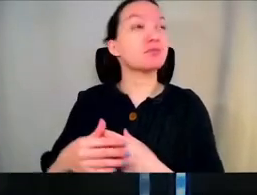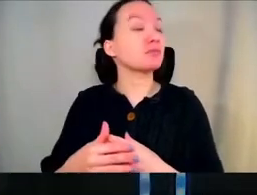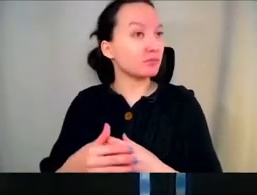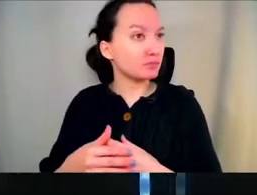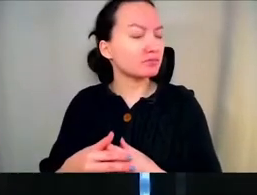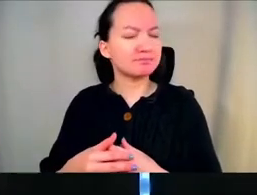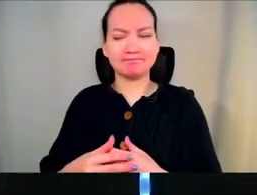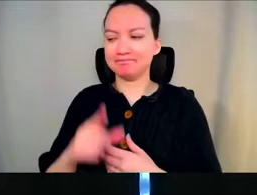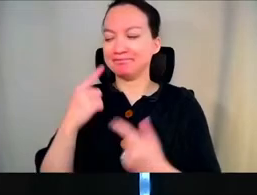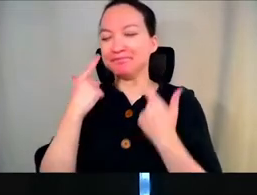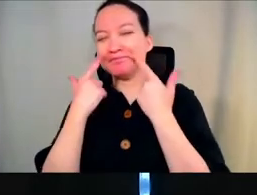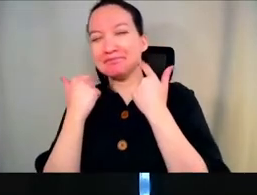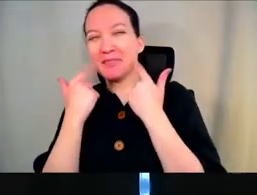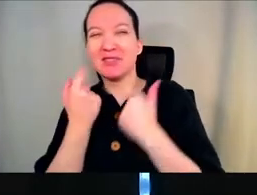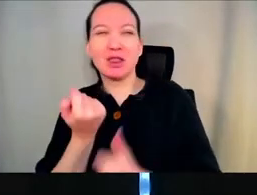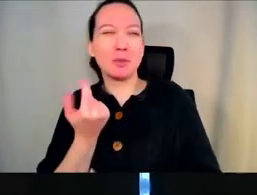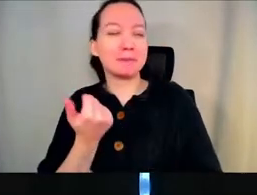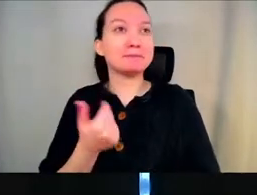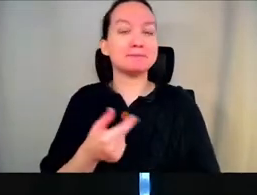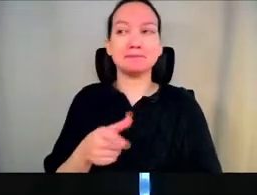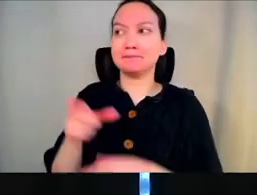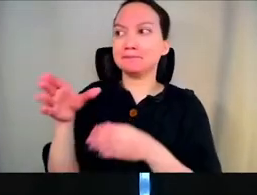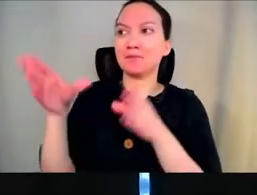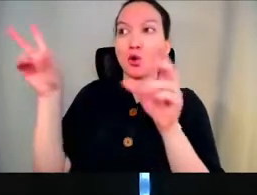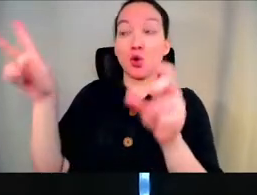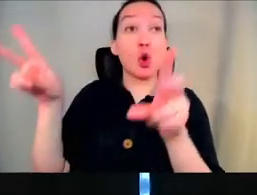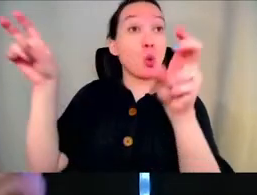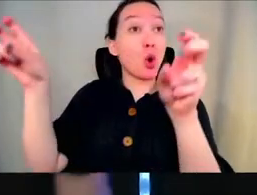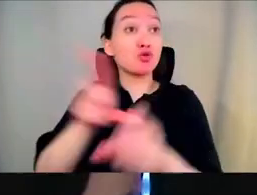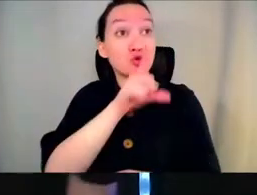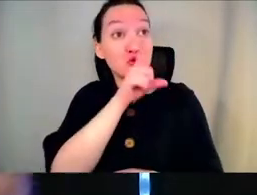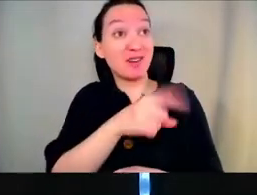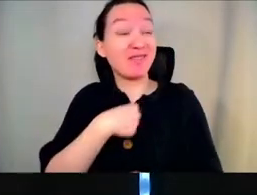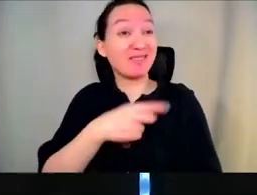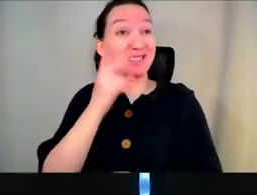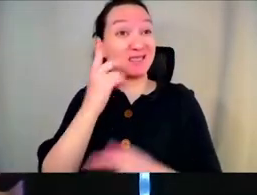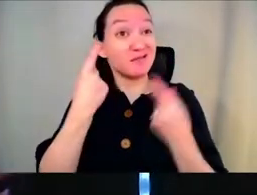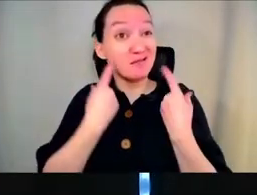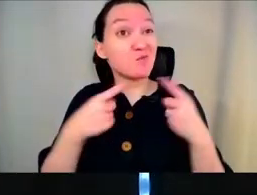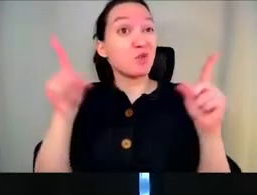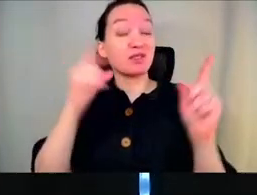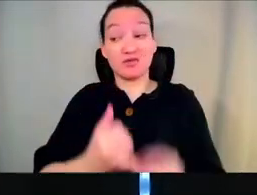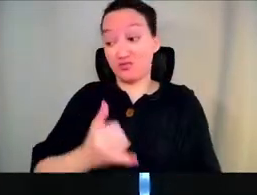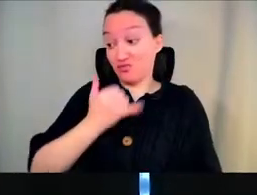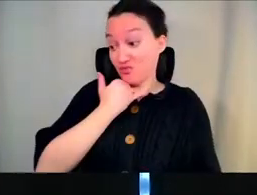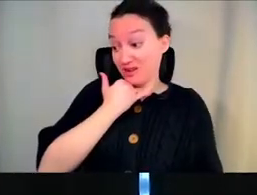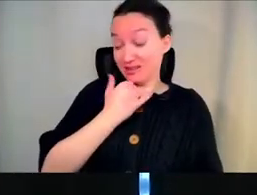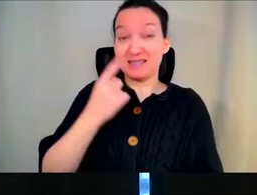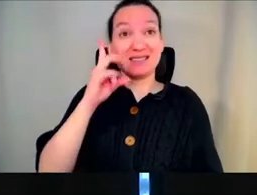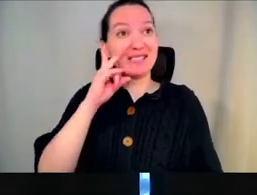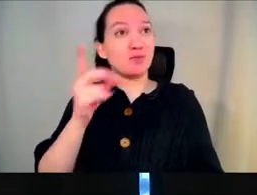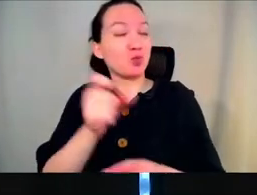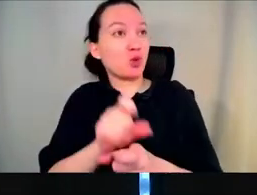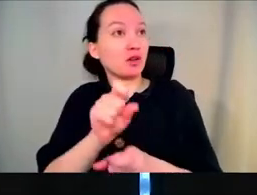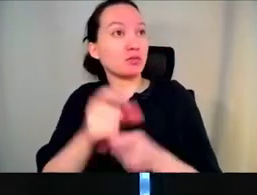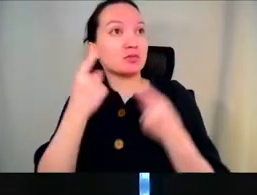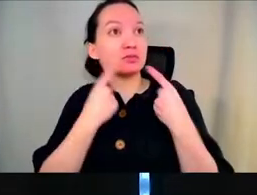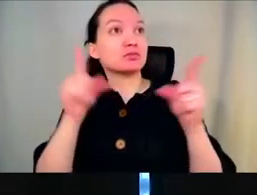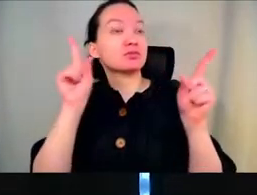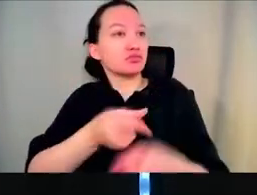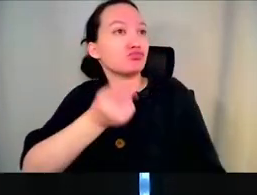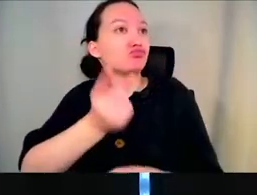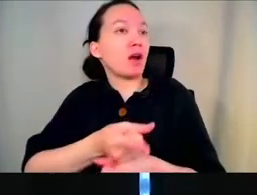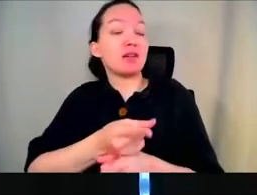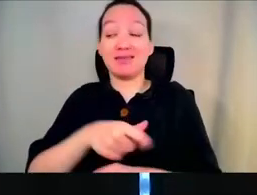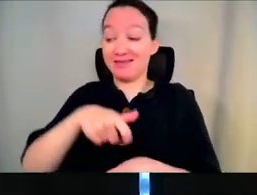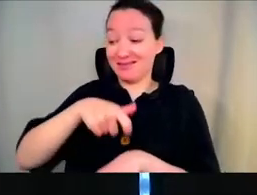sort of made me chuckle in a weird way that here's this quote, and it's true, and I've seen it work in the wrong way, and I've seen it work in the right way. Where we